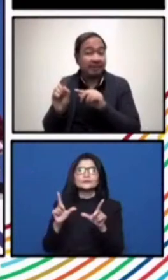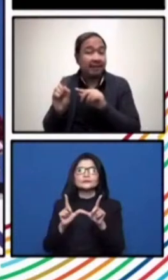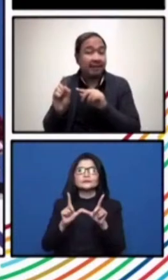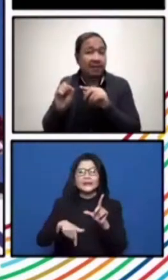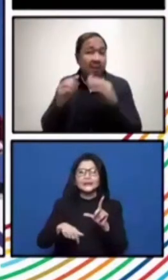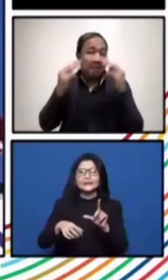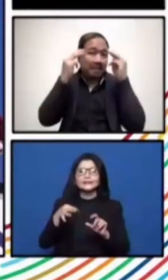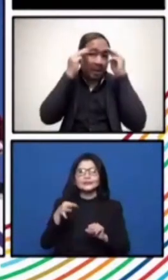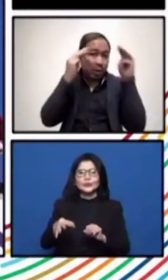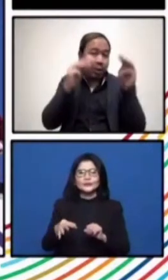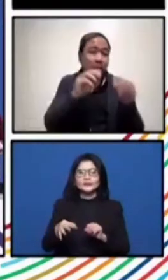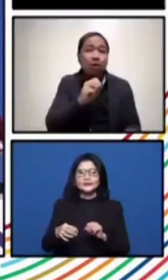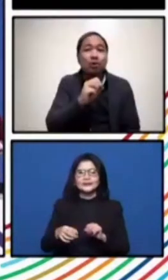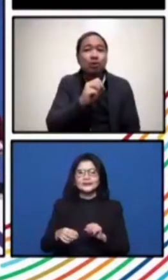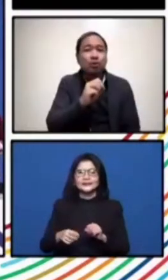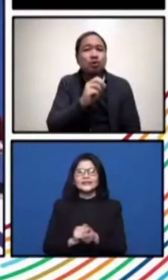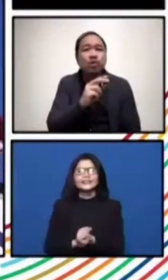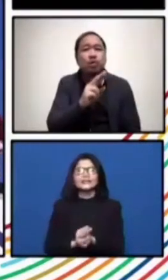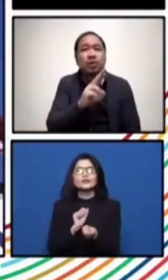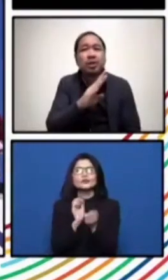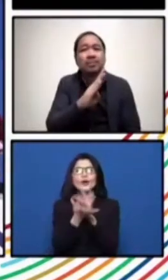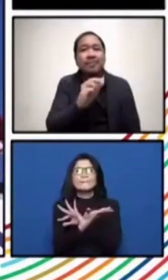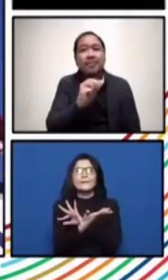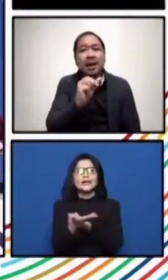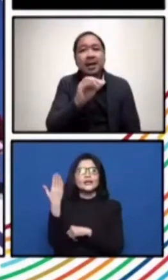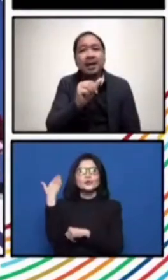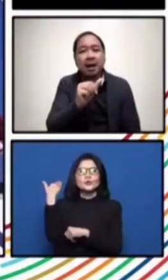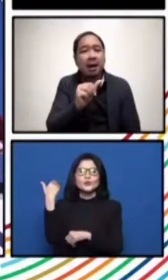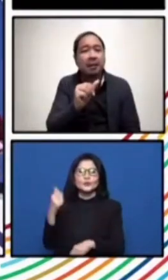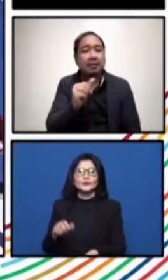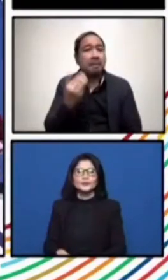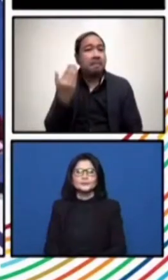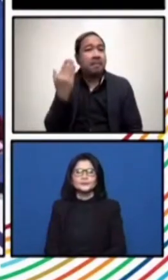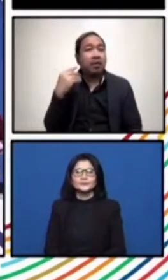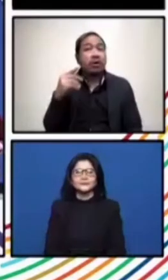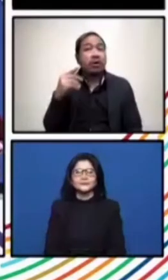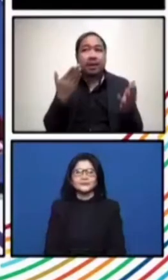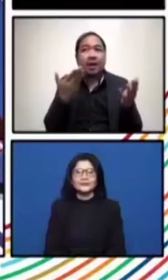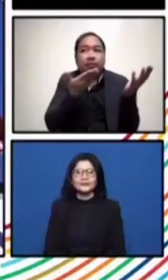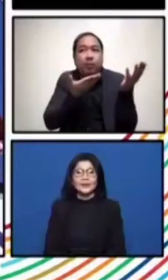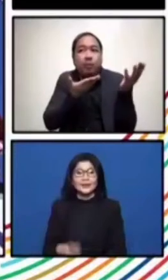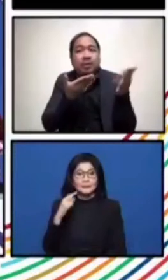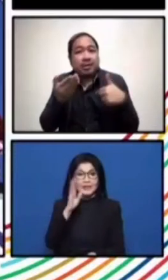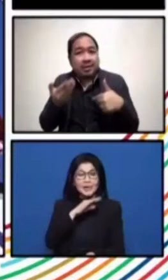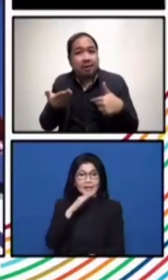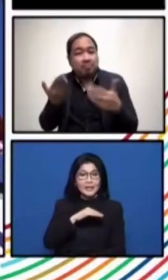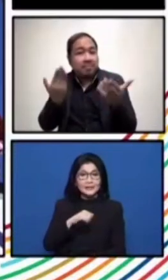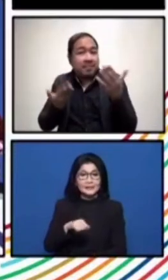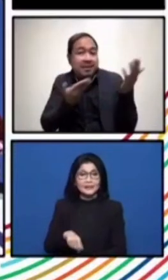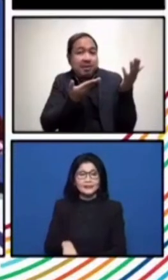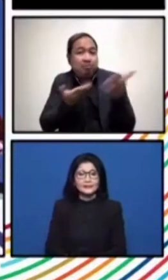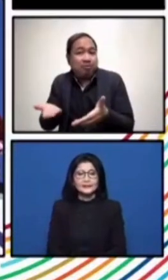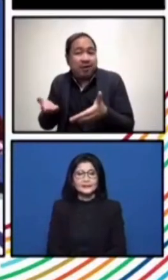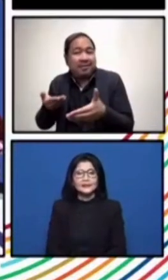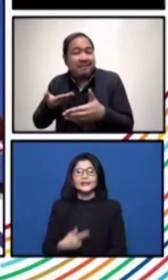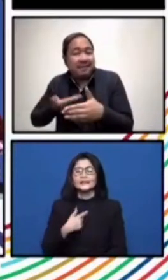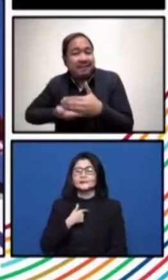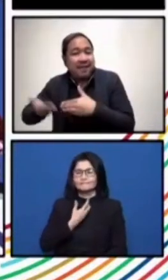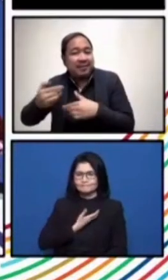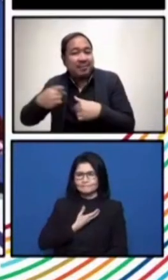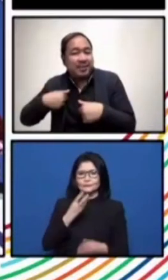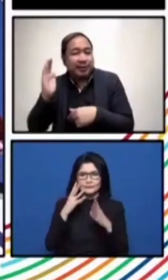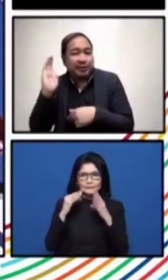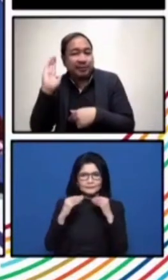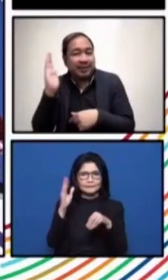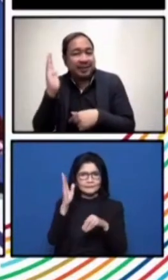couple of years ago that's why uh we perhaps because on the recently we were invited to speak in this uh panel and